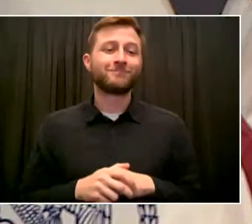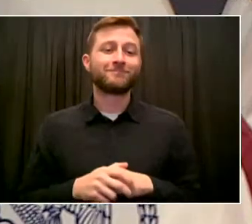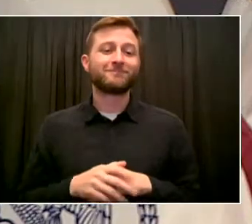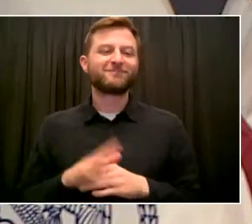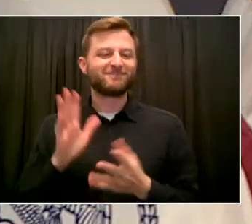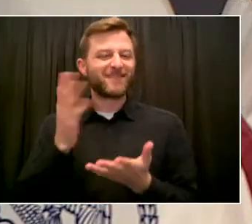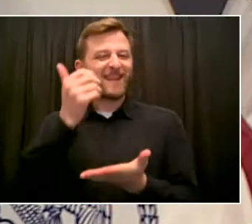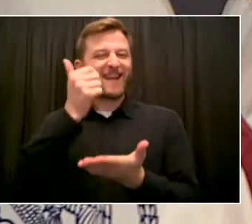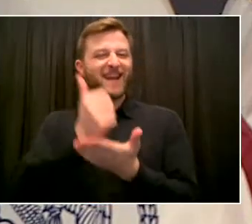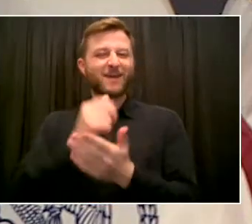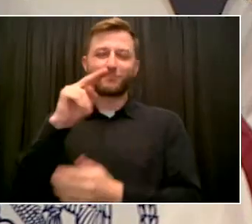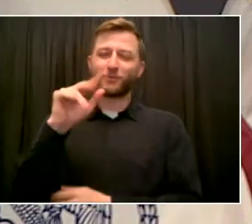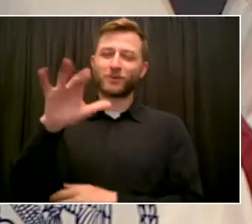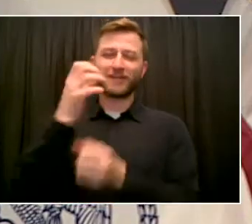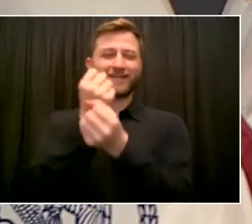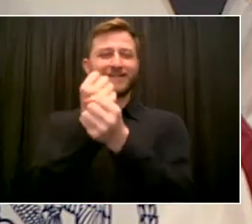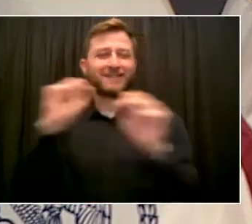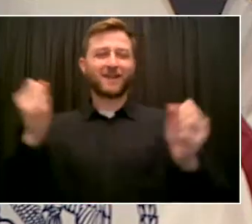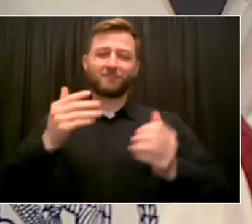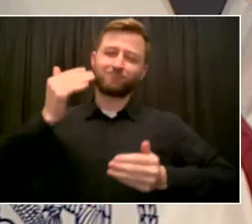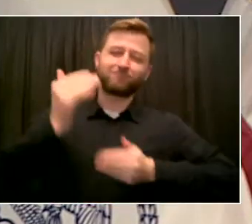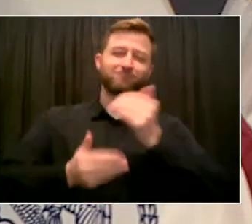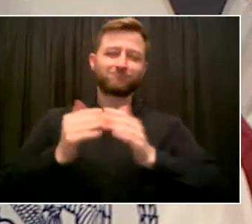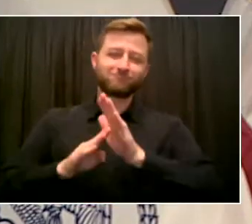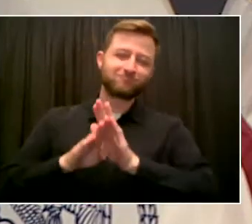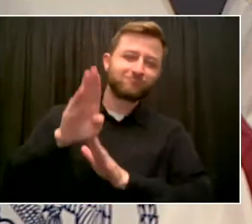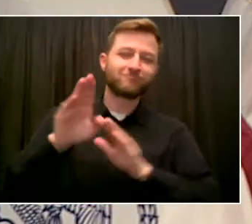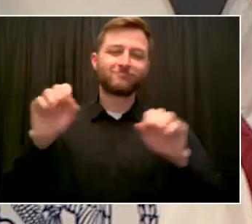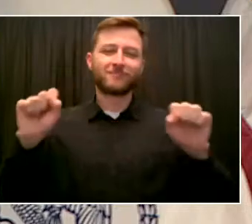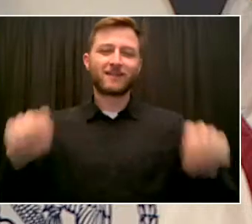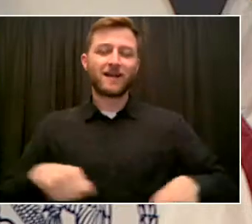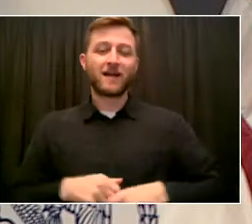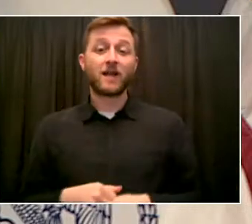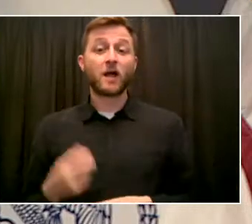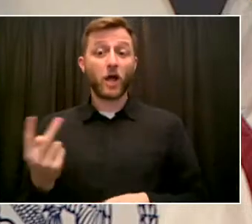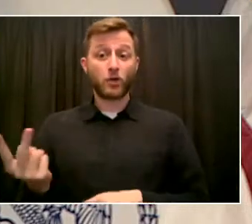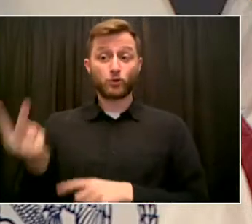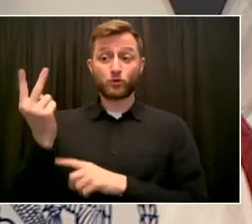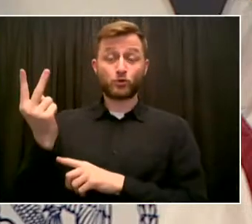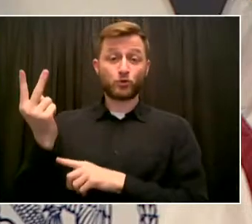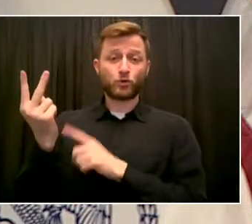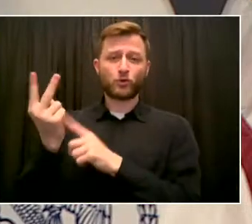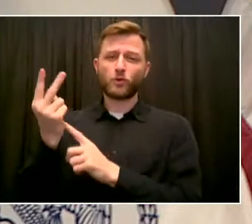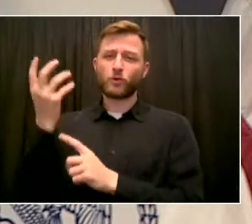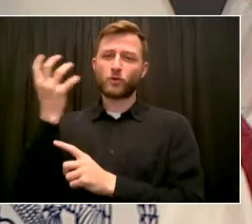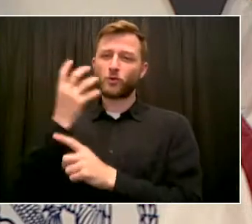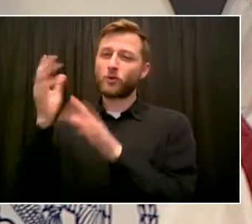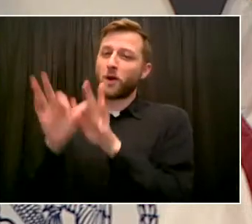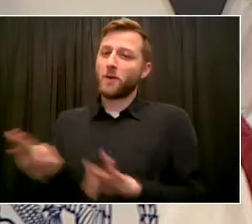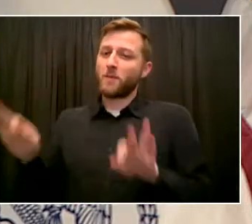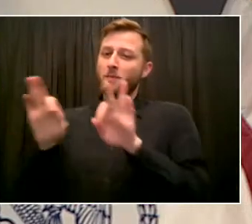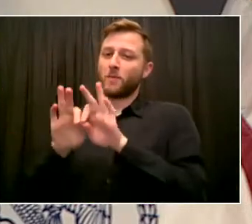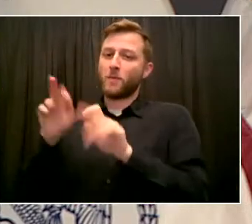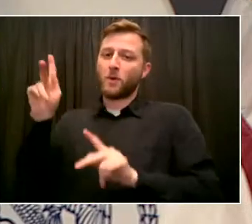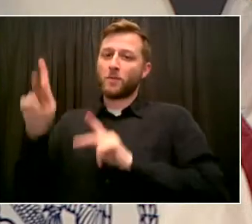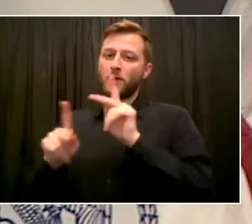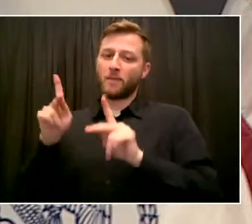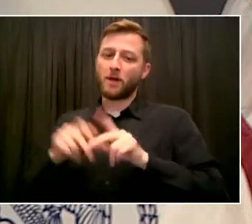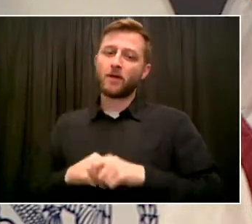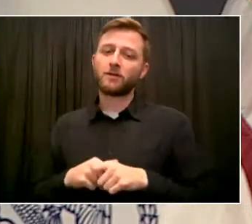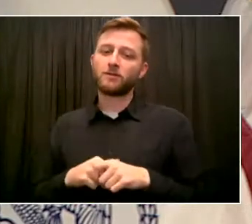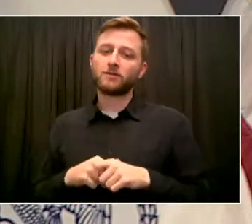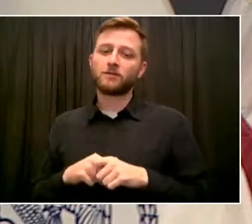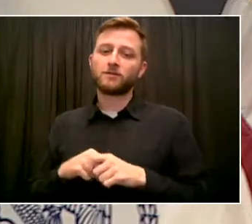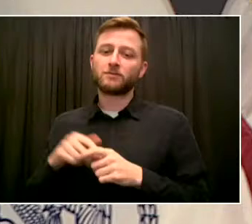to hear from two of the heroes of this effort. When the history is written about how New York City overcame